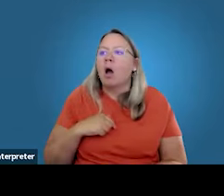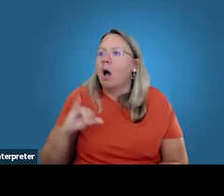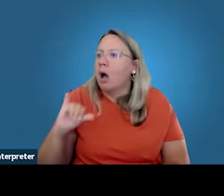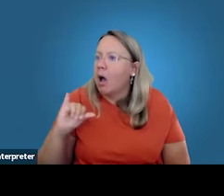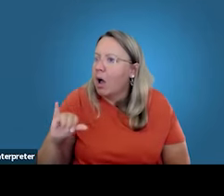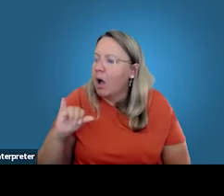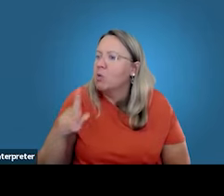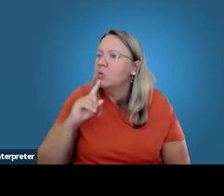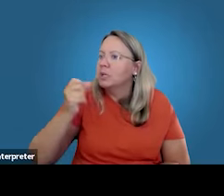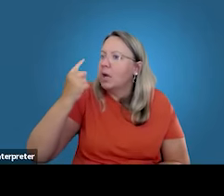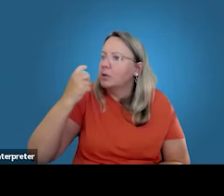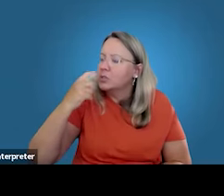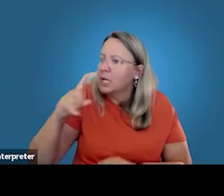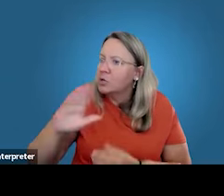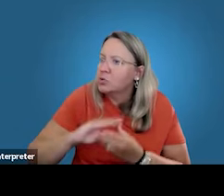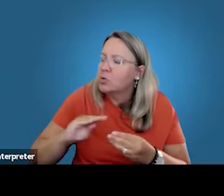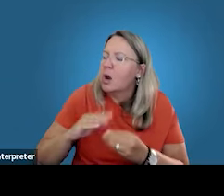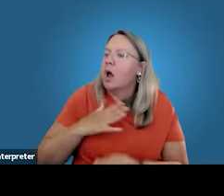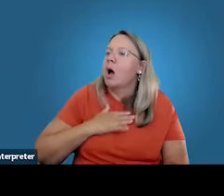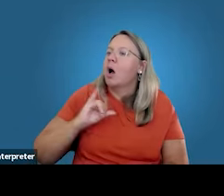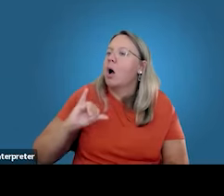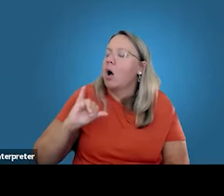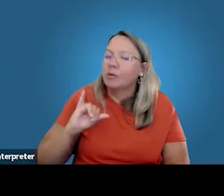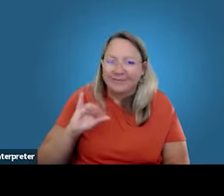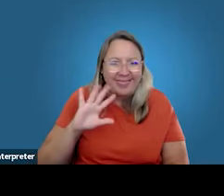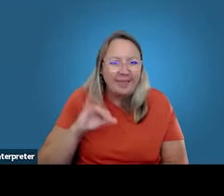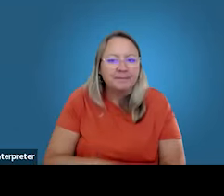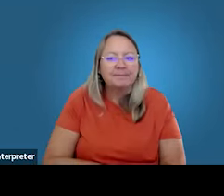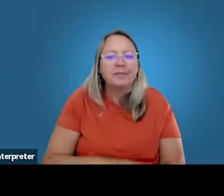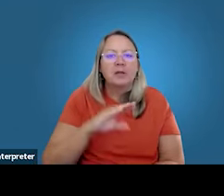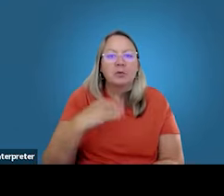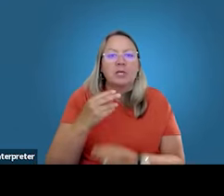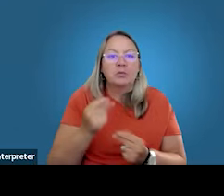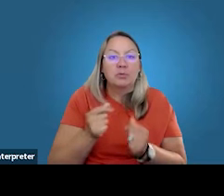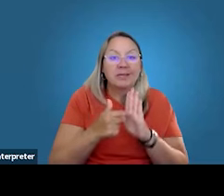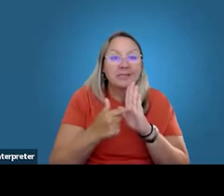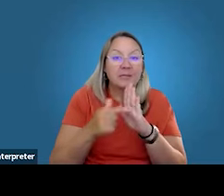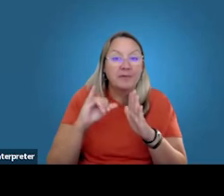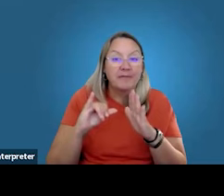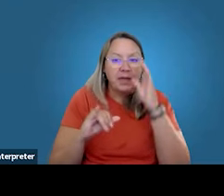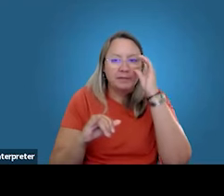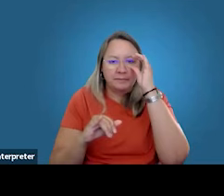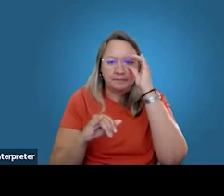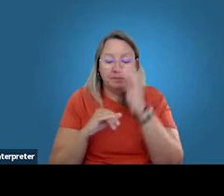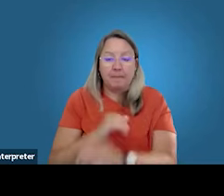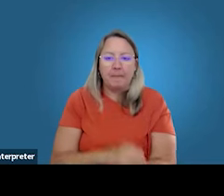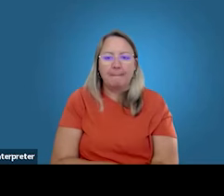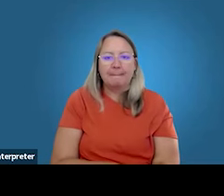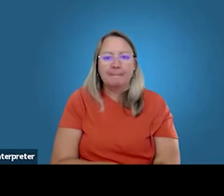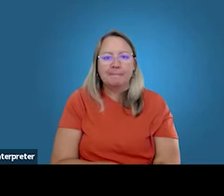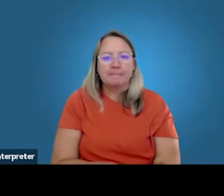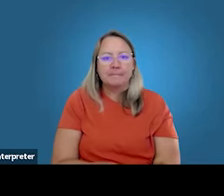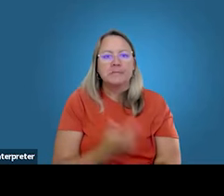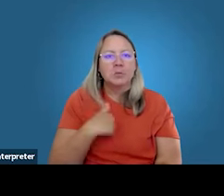really understand and comprehend your story quickly. I'm going to give you a really quick example of that and an entertainment example. And we are